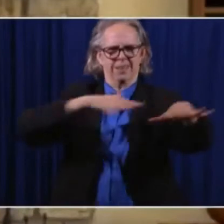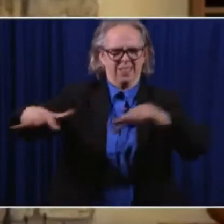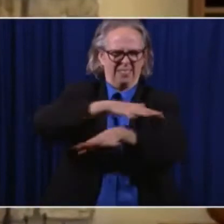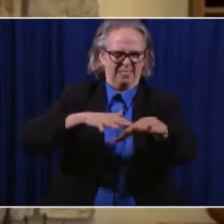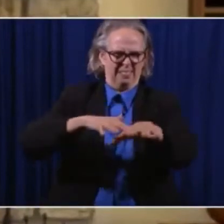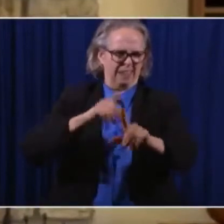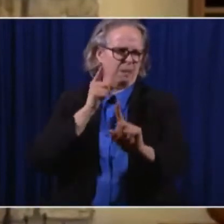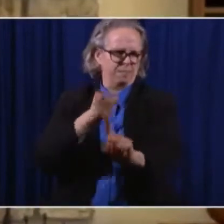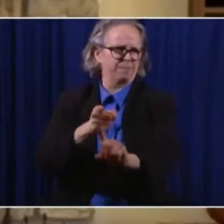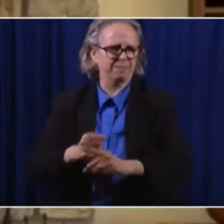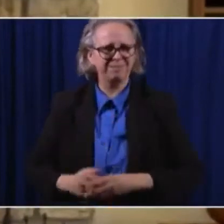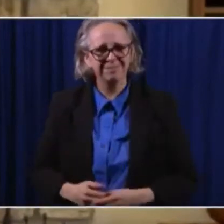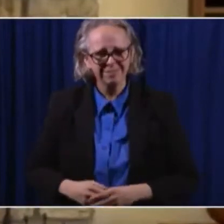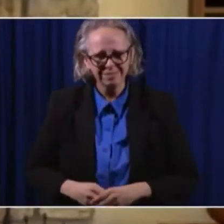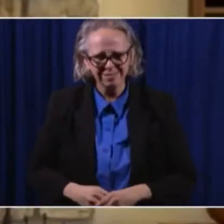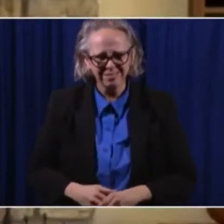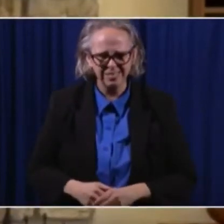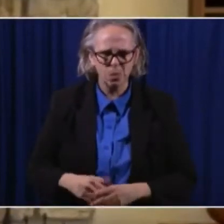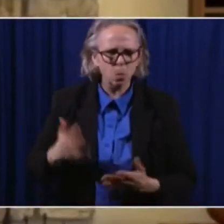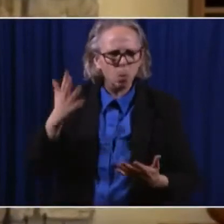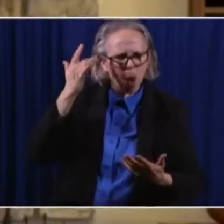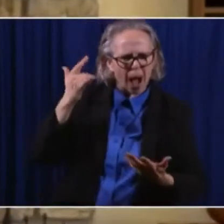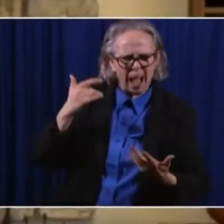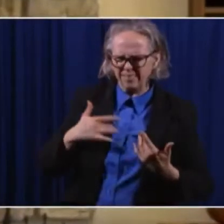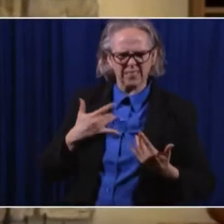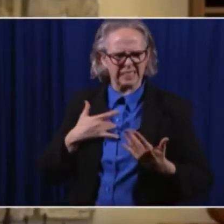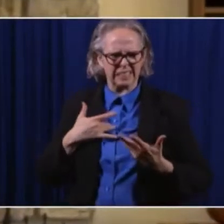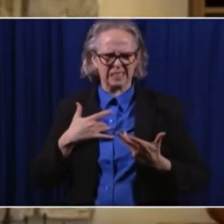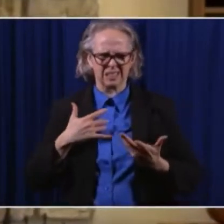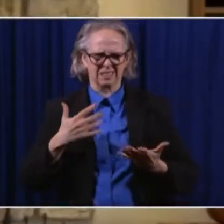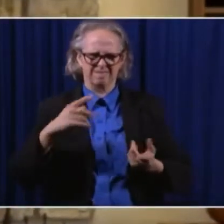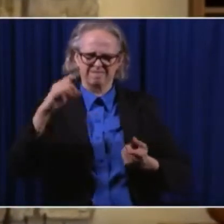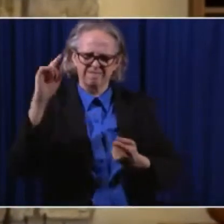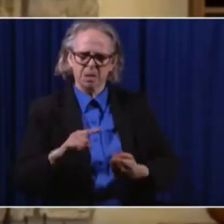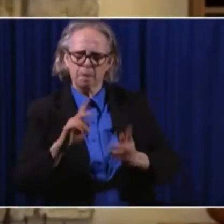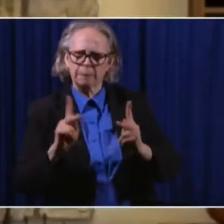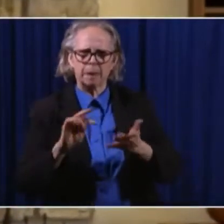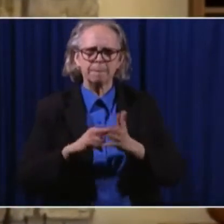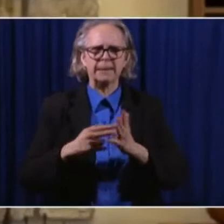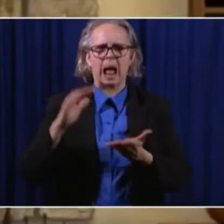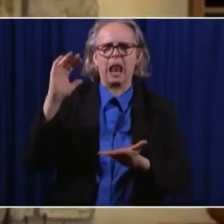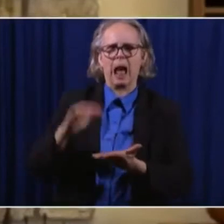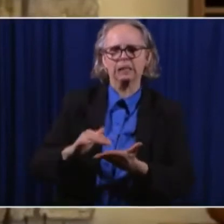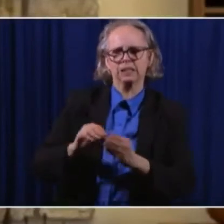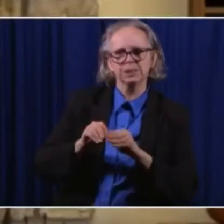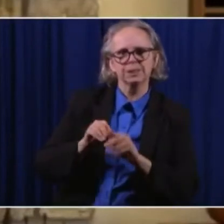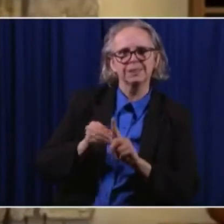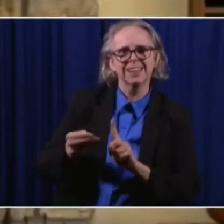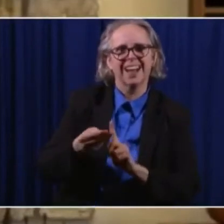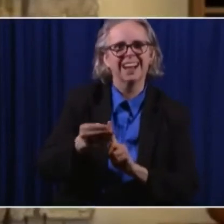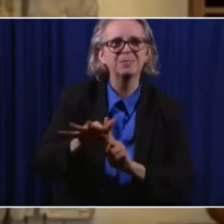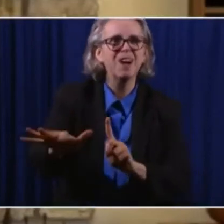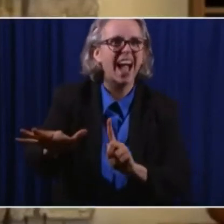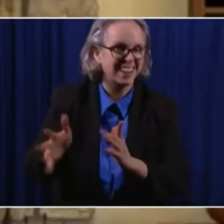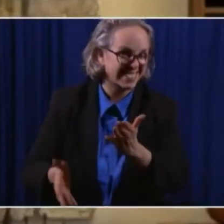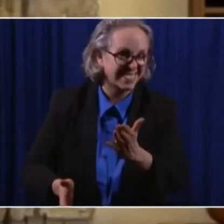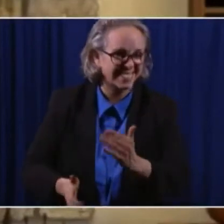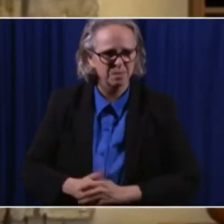that in and of itself will reduce some of these contacts that are going on. So, Lieutenant Governor, we'll turn it over to